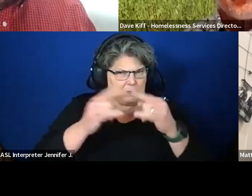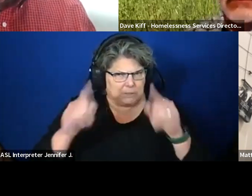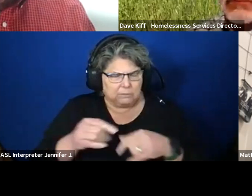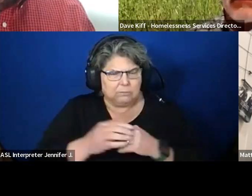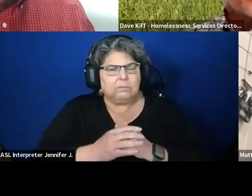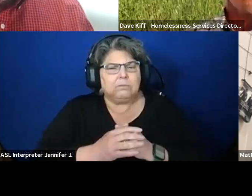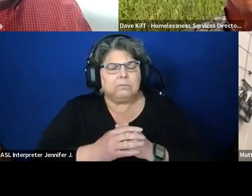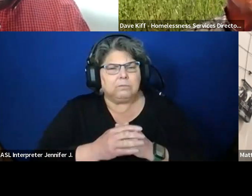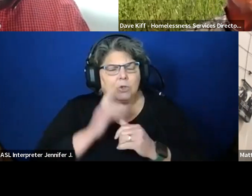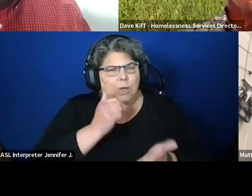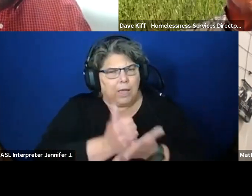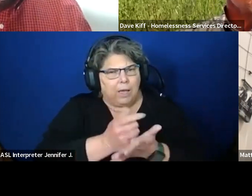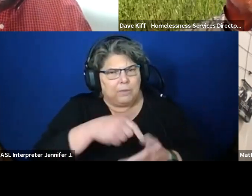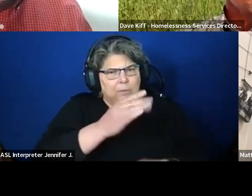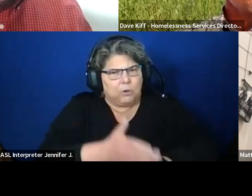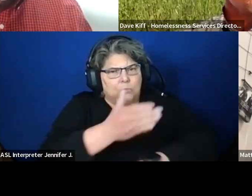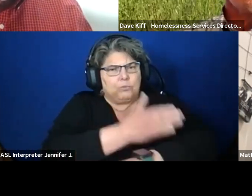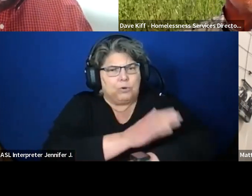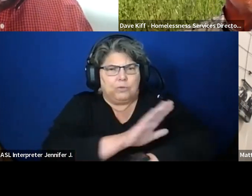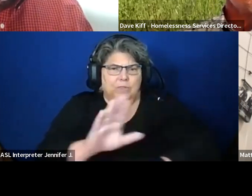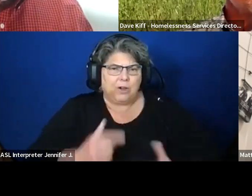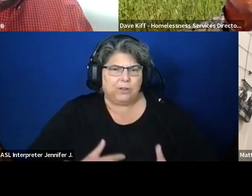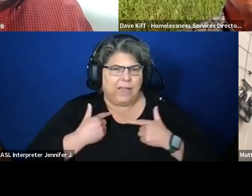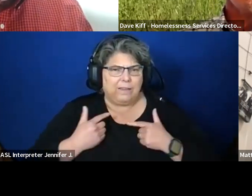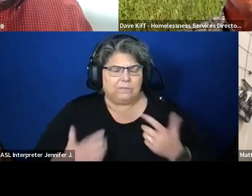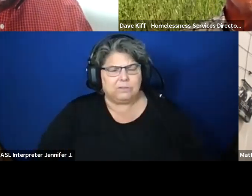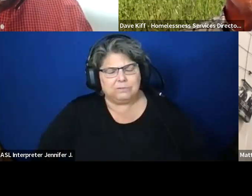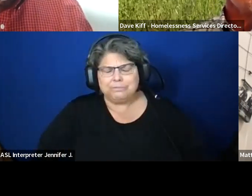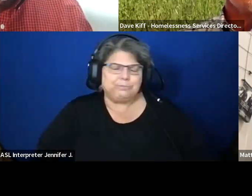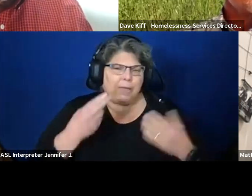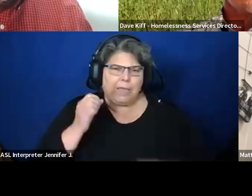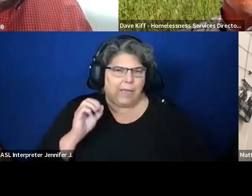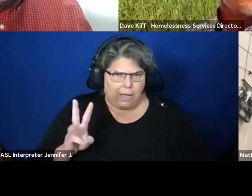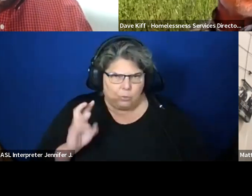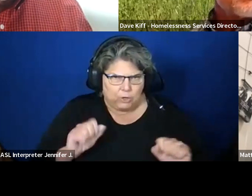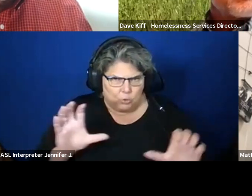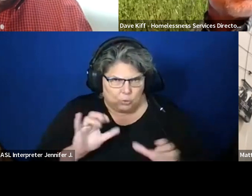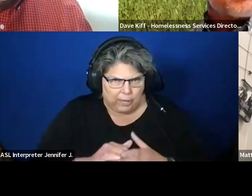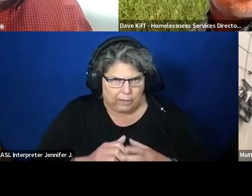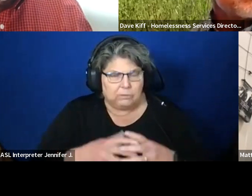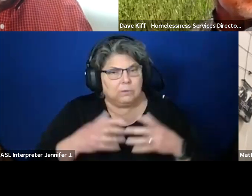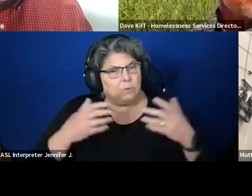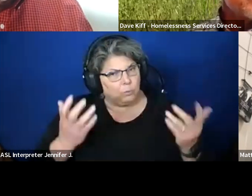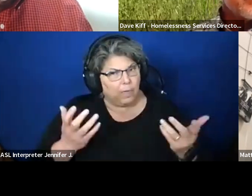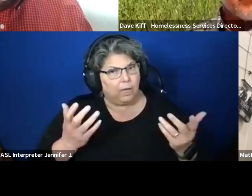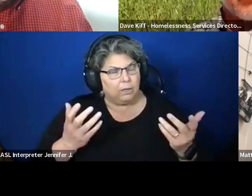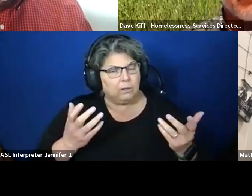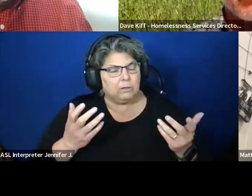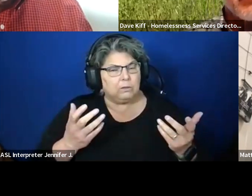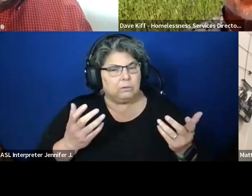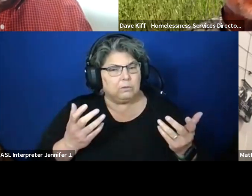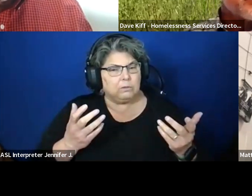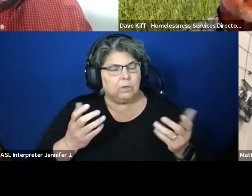in improving their quality of life. You say, well, how is this possible? Well, we do this with